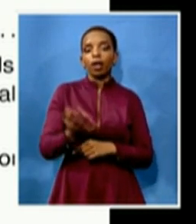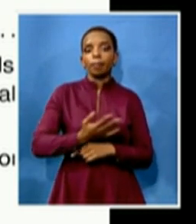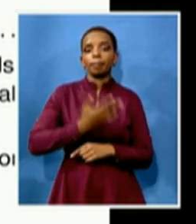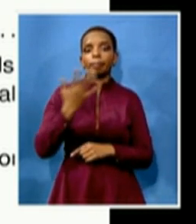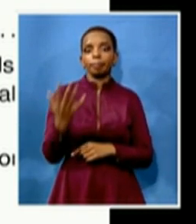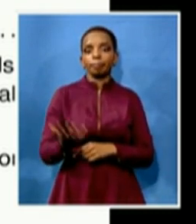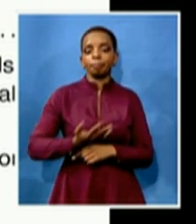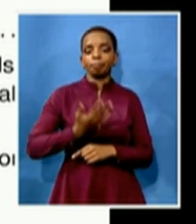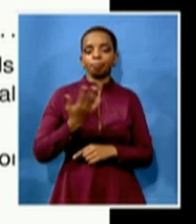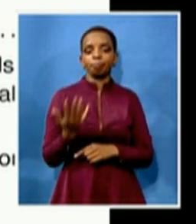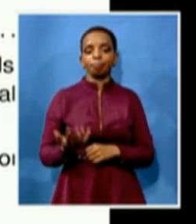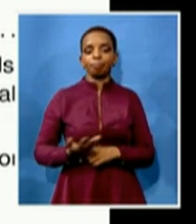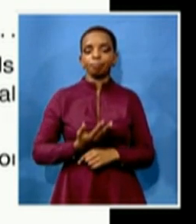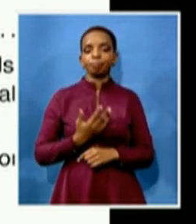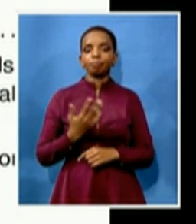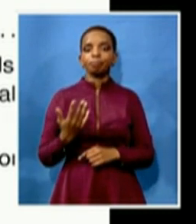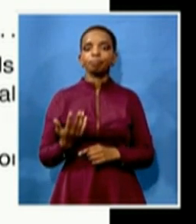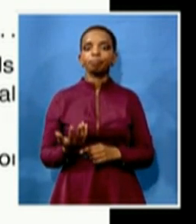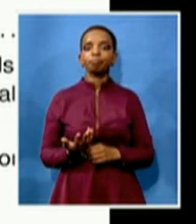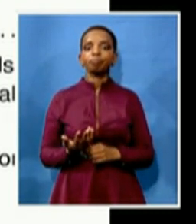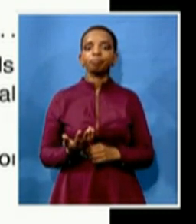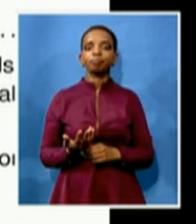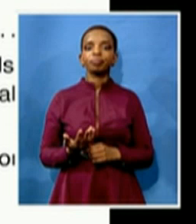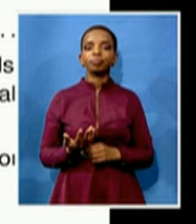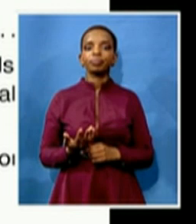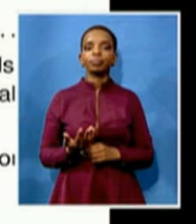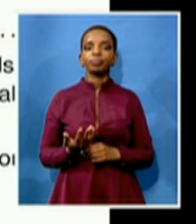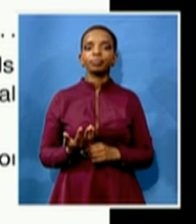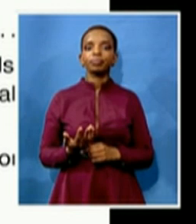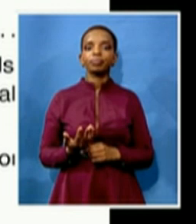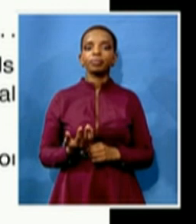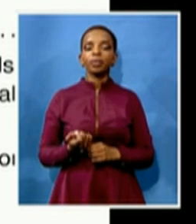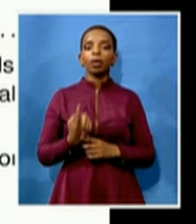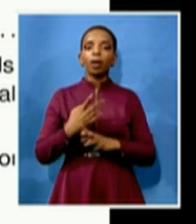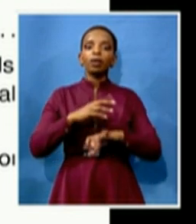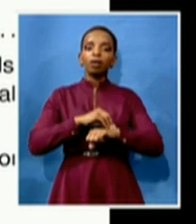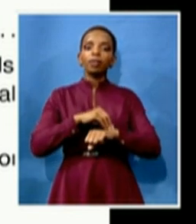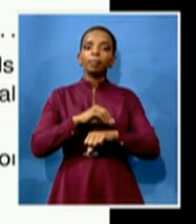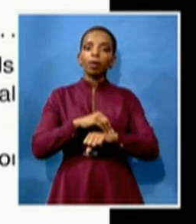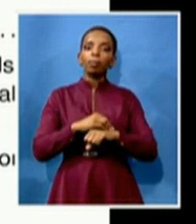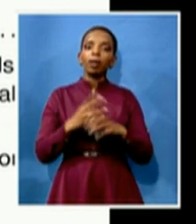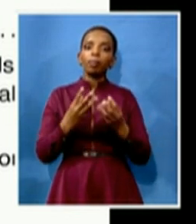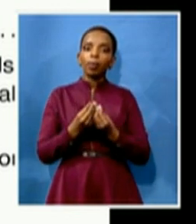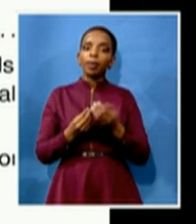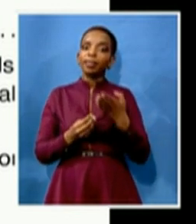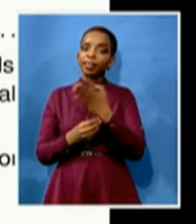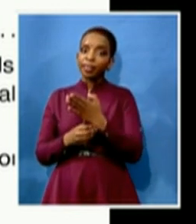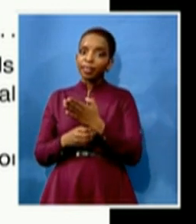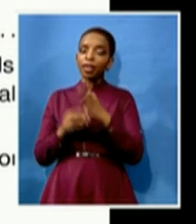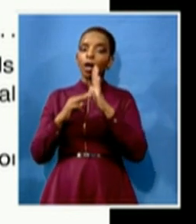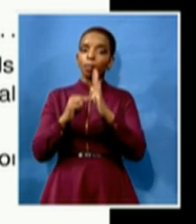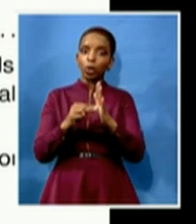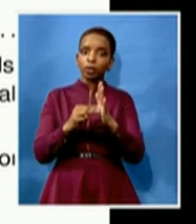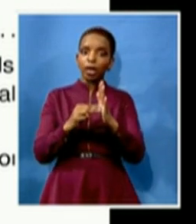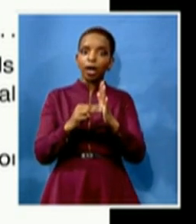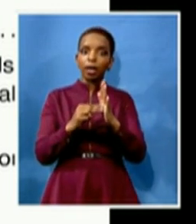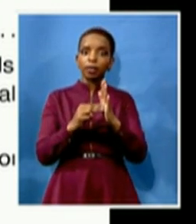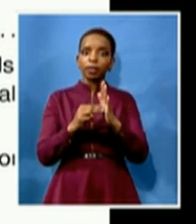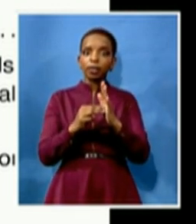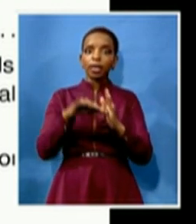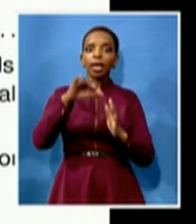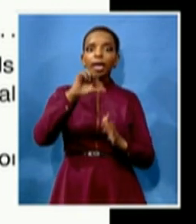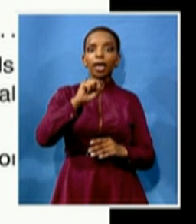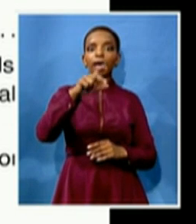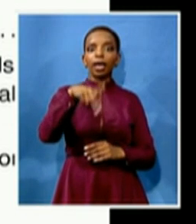problems with these compartmentalized models is that they assume, as Co-Pierre has already pointed out, that there's homogeneous